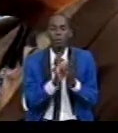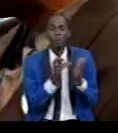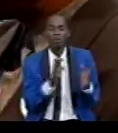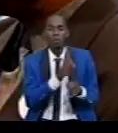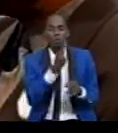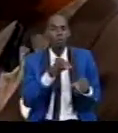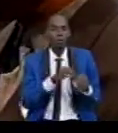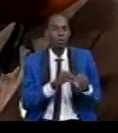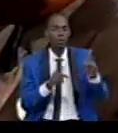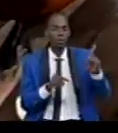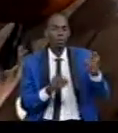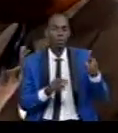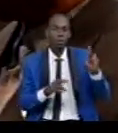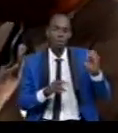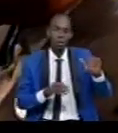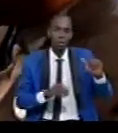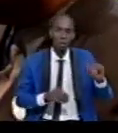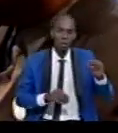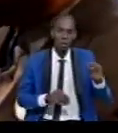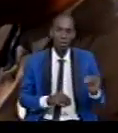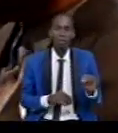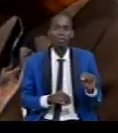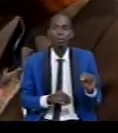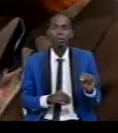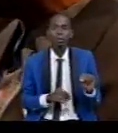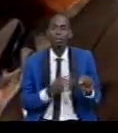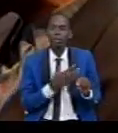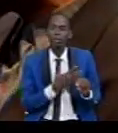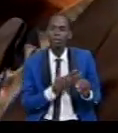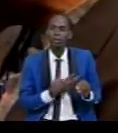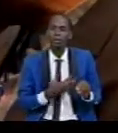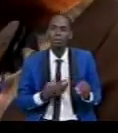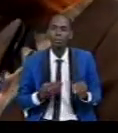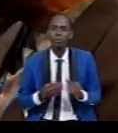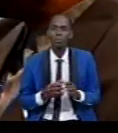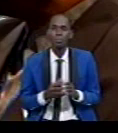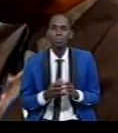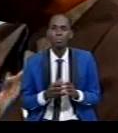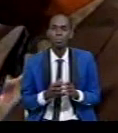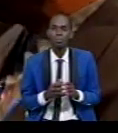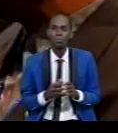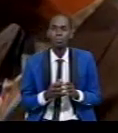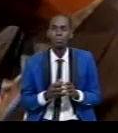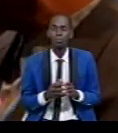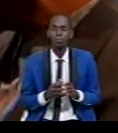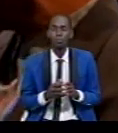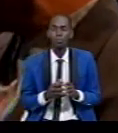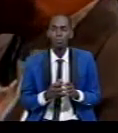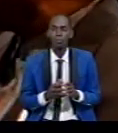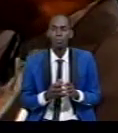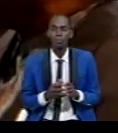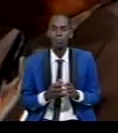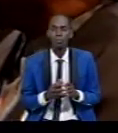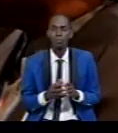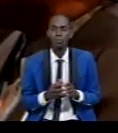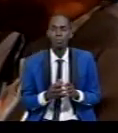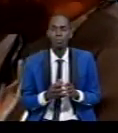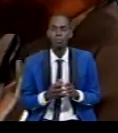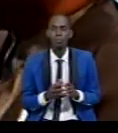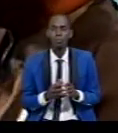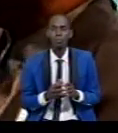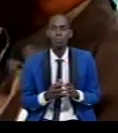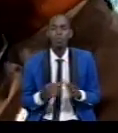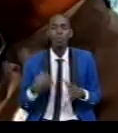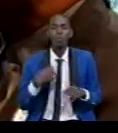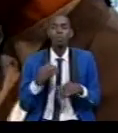actually let you define the Bibles you want. So if you want something more conservative, closer to, similar to the King James in those languages, we would make